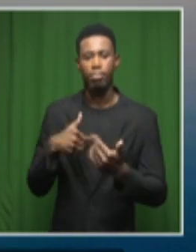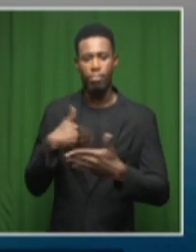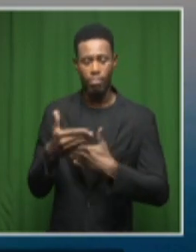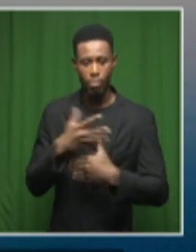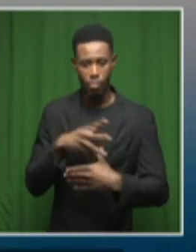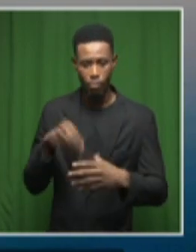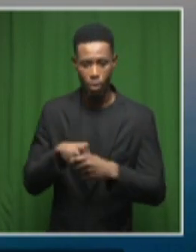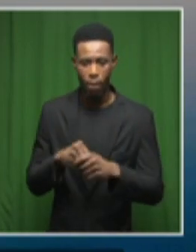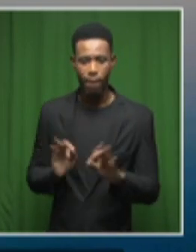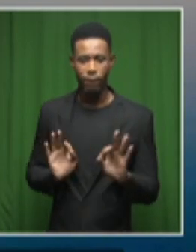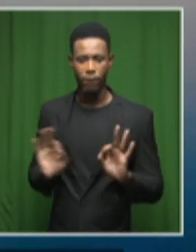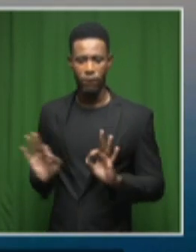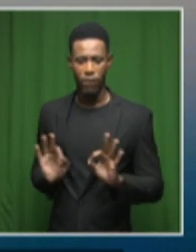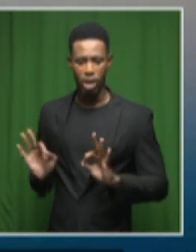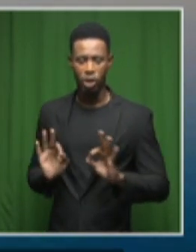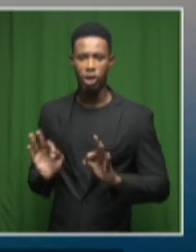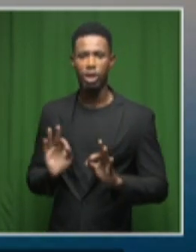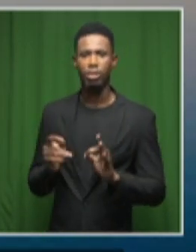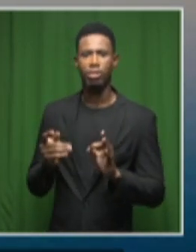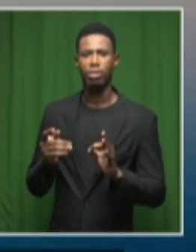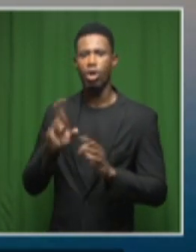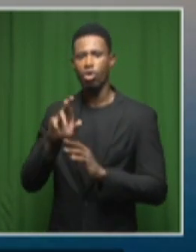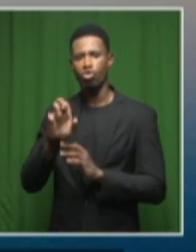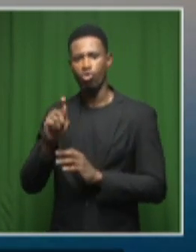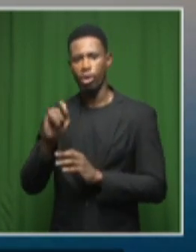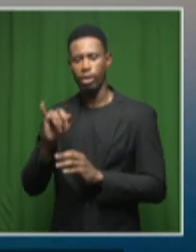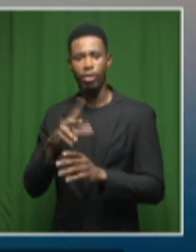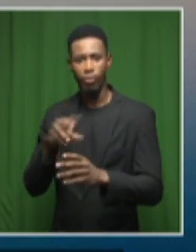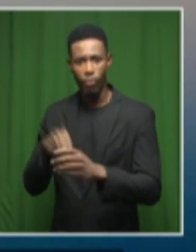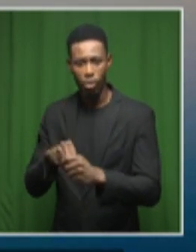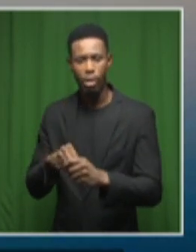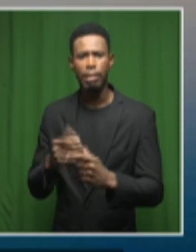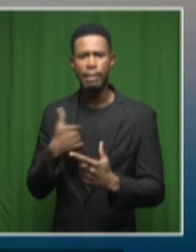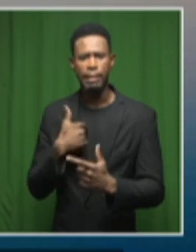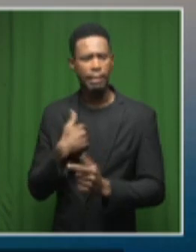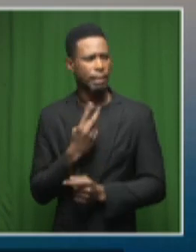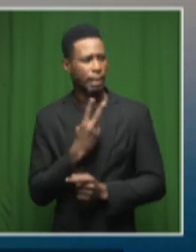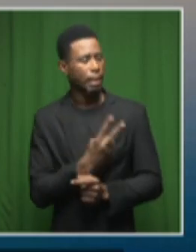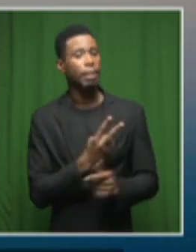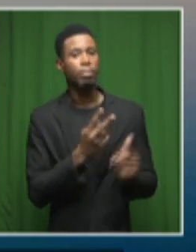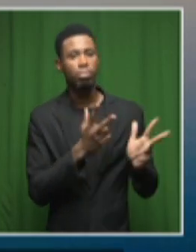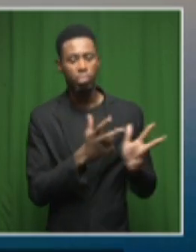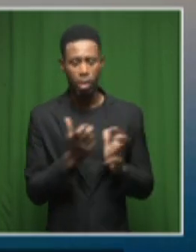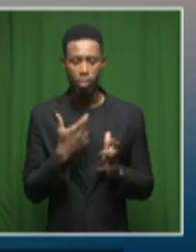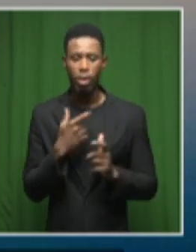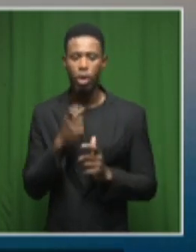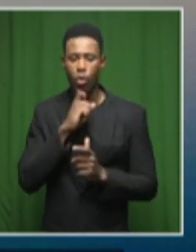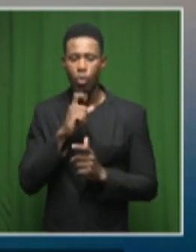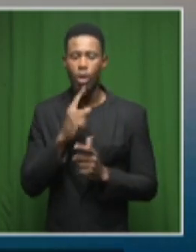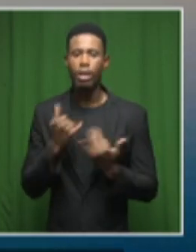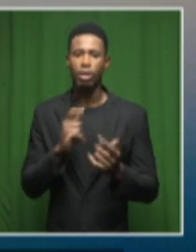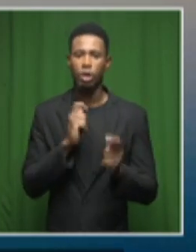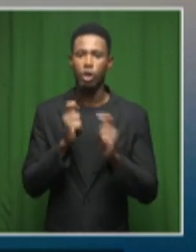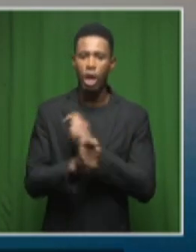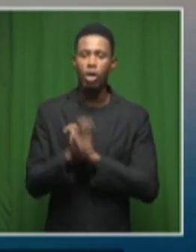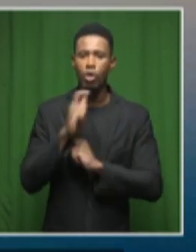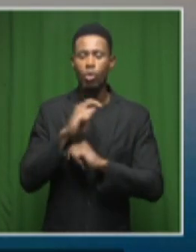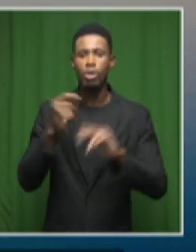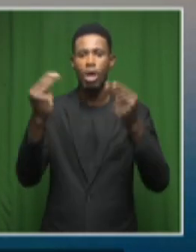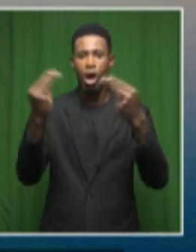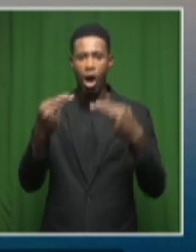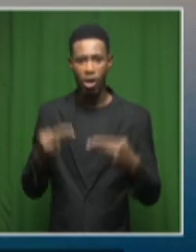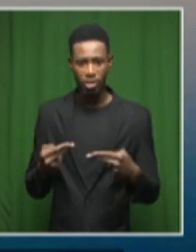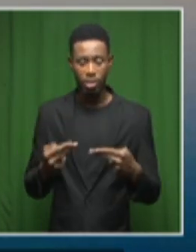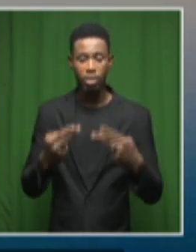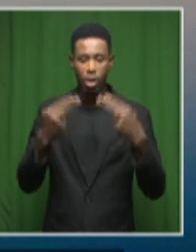then did is that I remodeled that and we used art as a platform. So structurally,